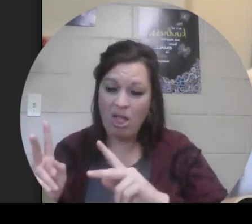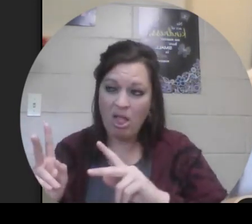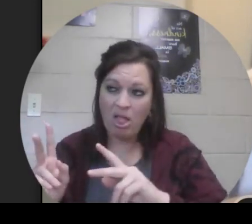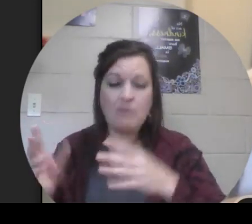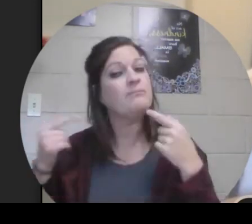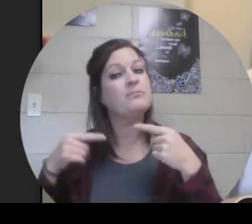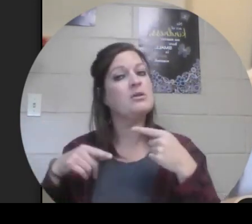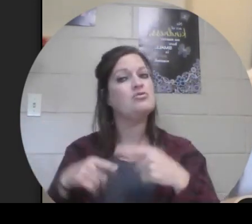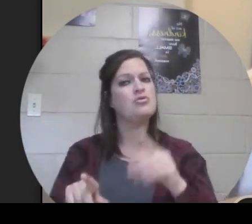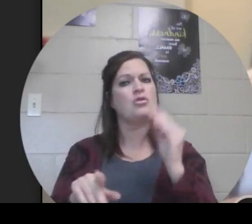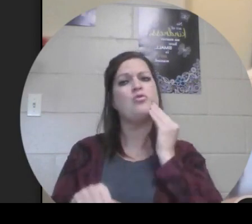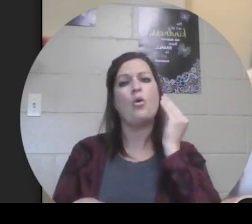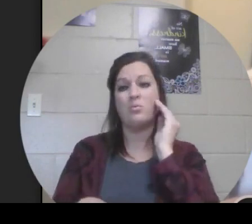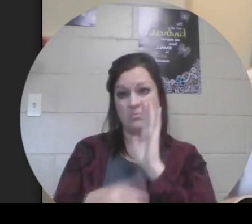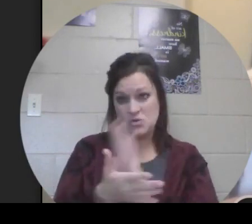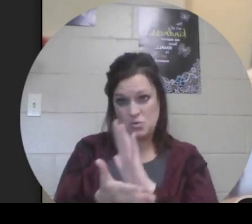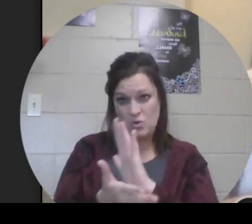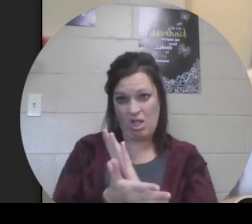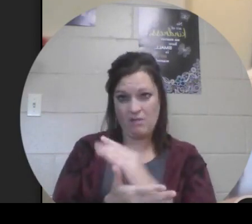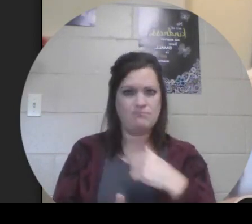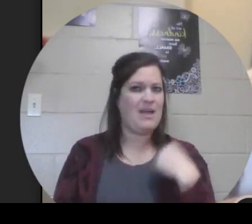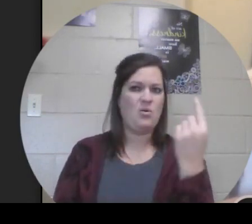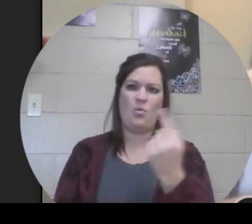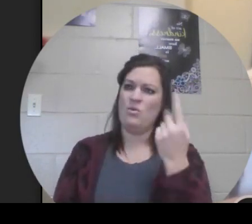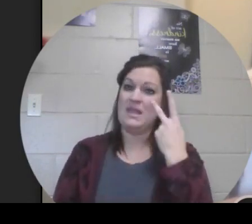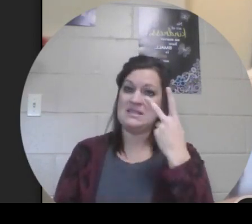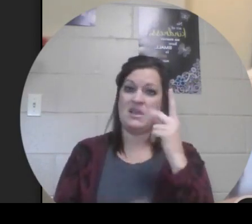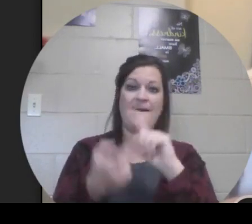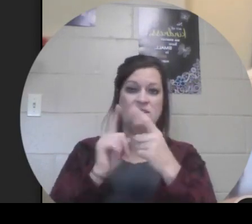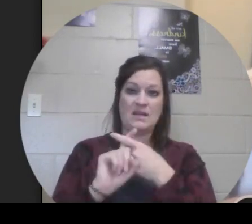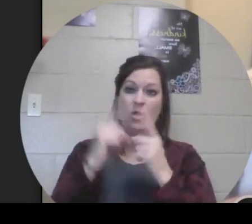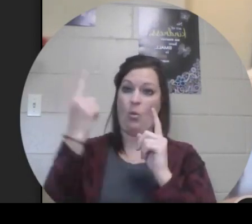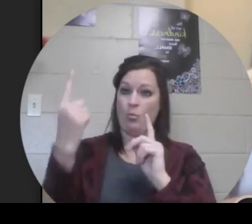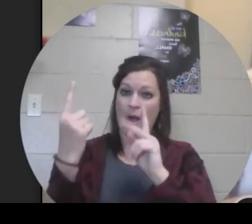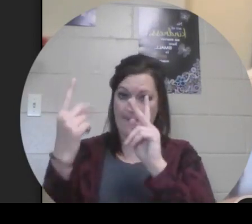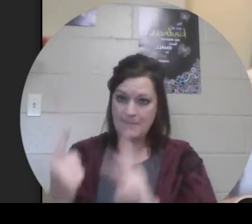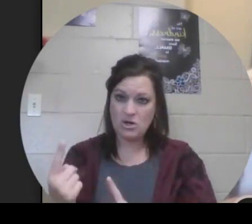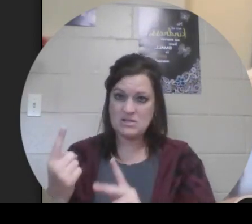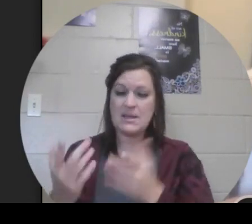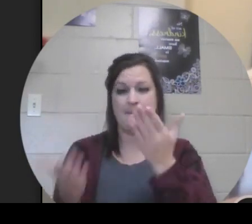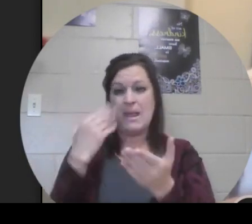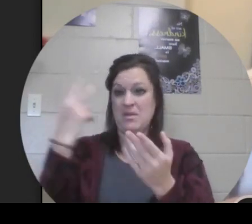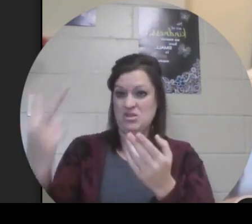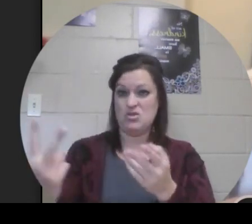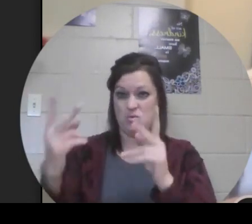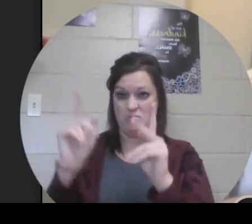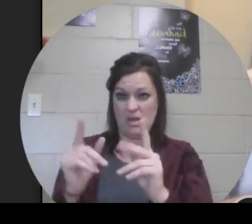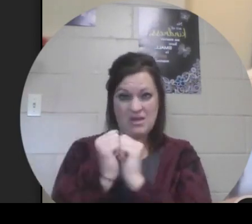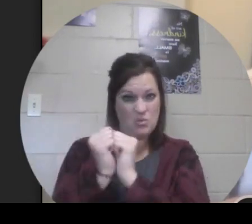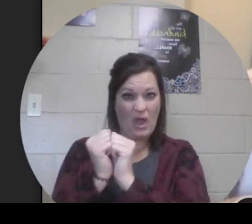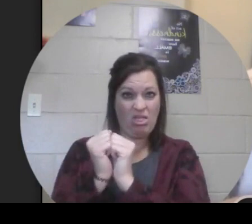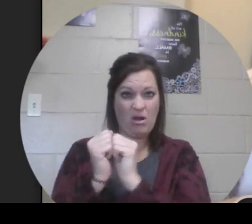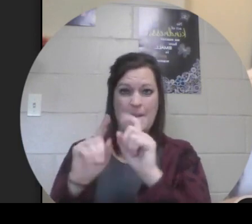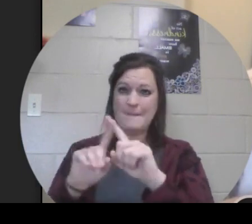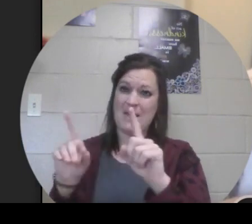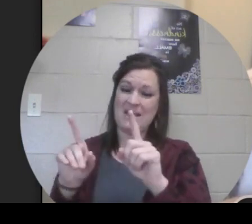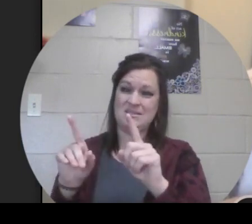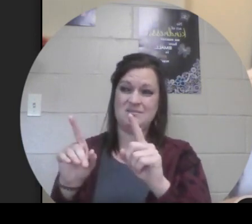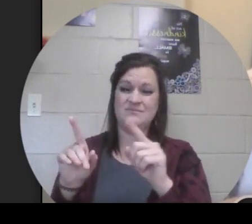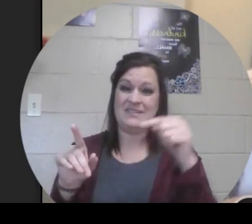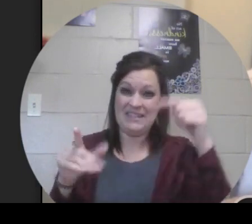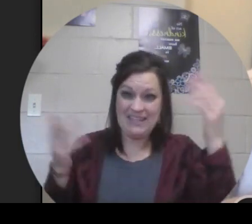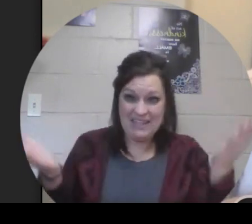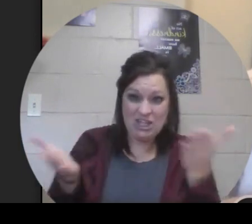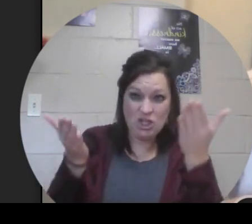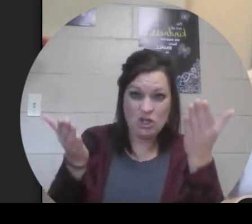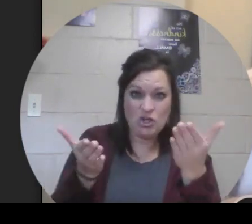homeschooling, I mostly saw friends 1 or 2 at a time, so I could always adapt and meet them in the middle between us. Here, that middle